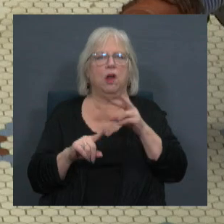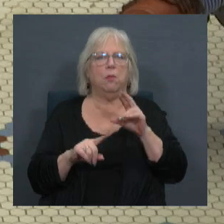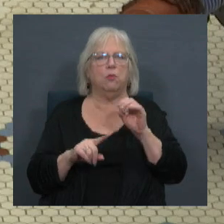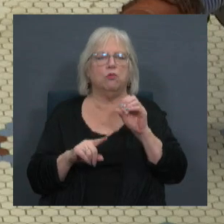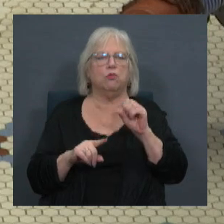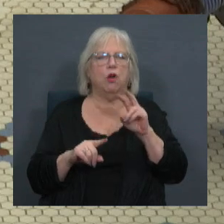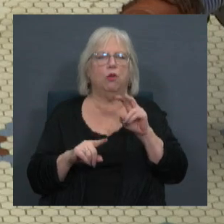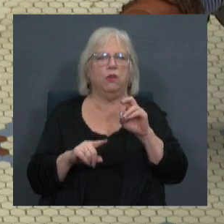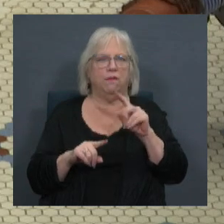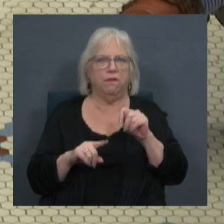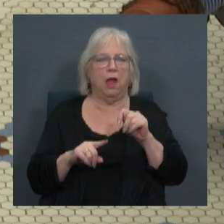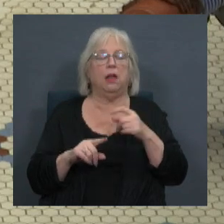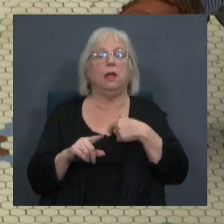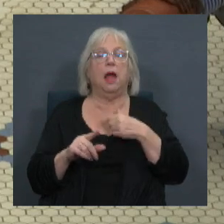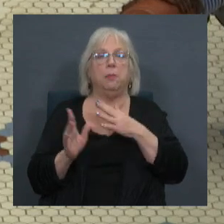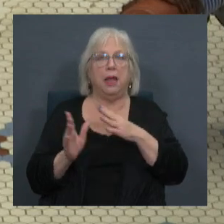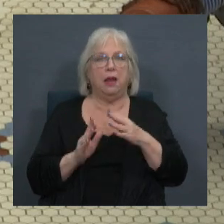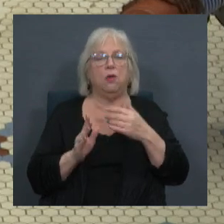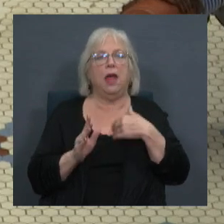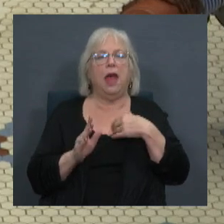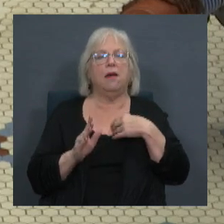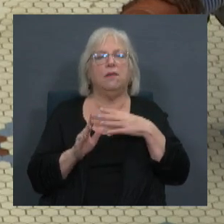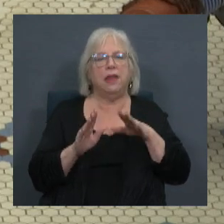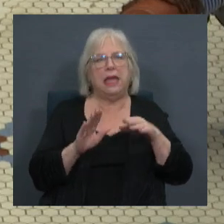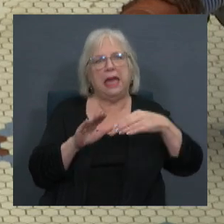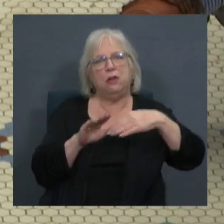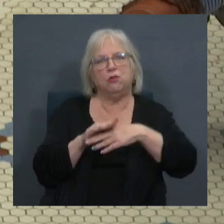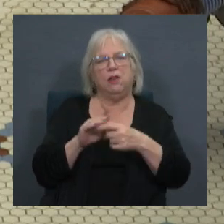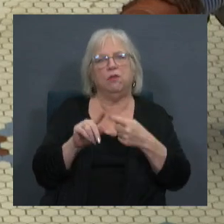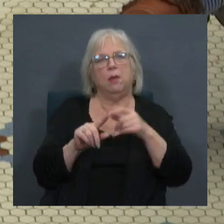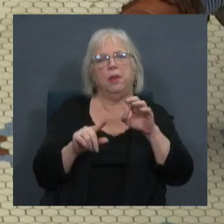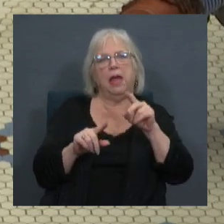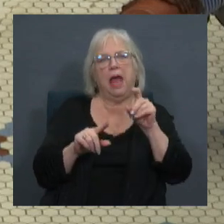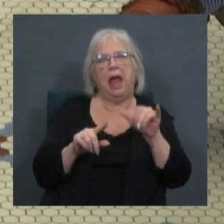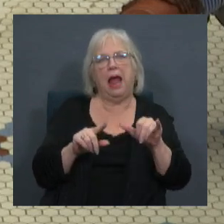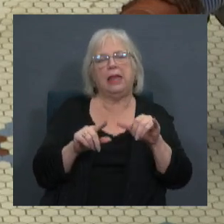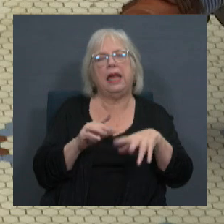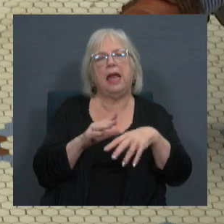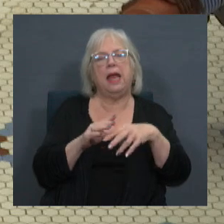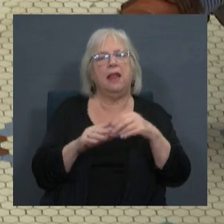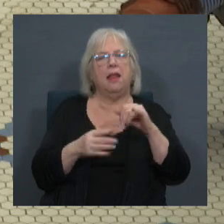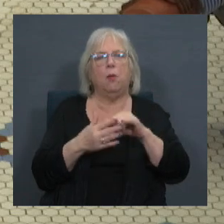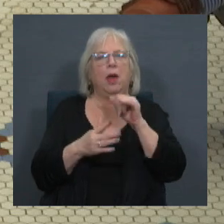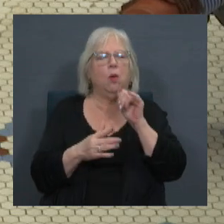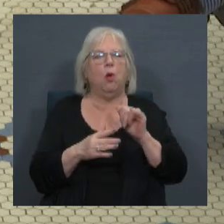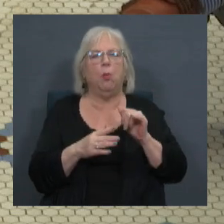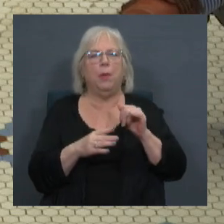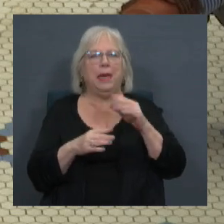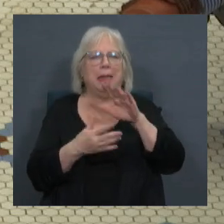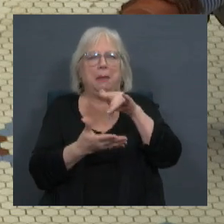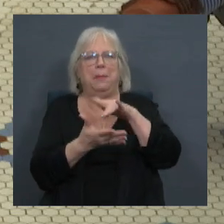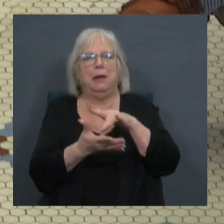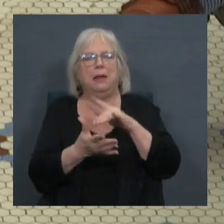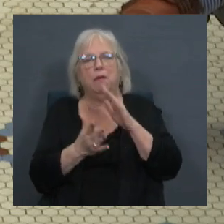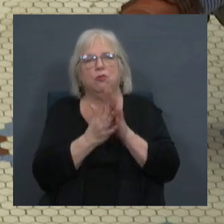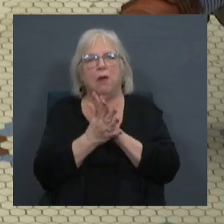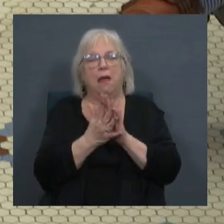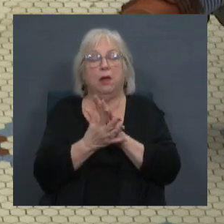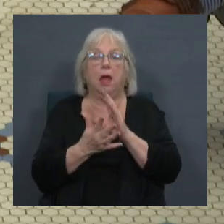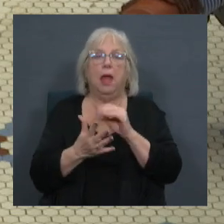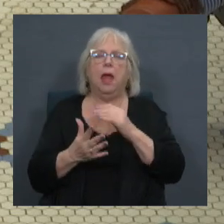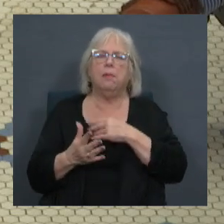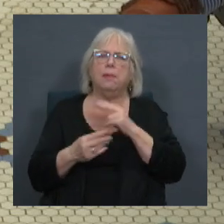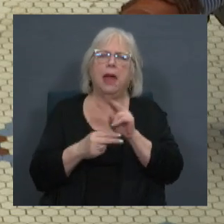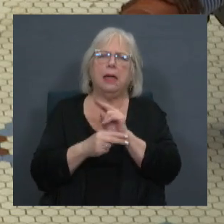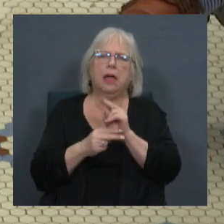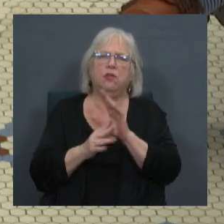have the entrance on the alley. That way, that will be out of traffic and everything else. And my customers or anybody that